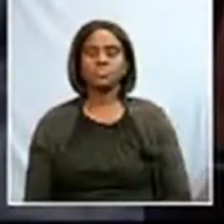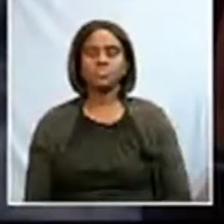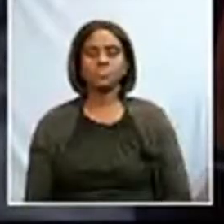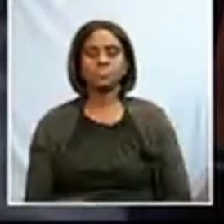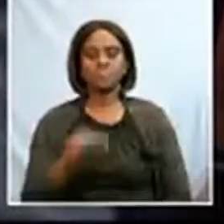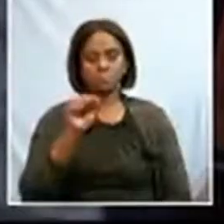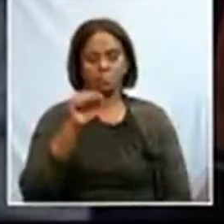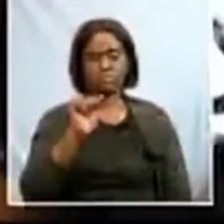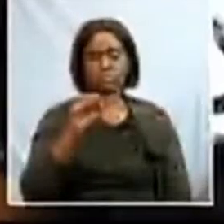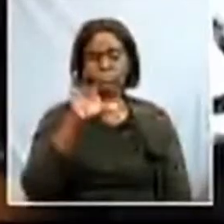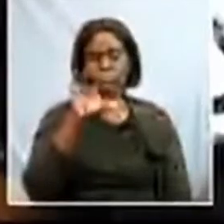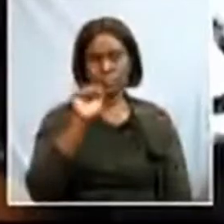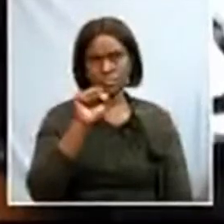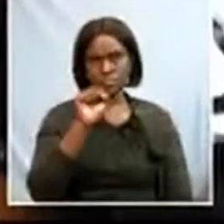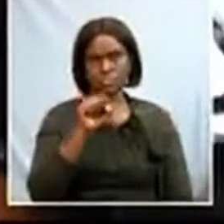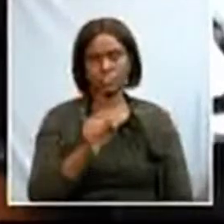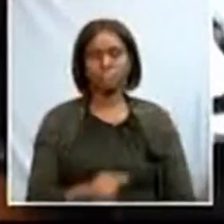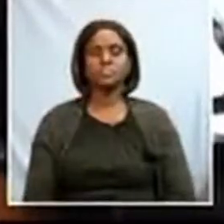Yes.